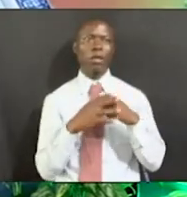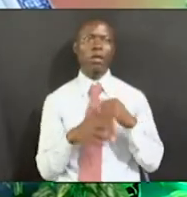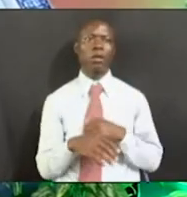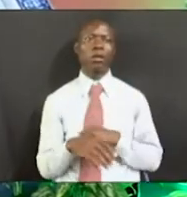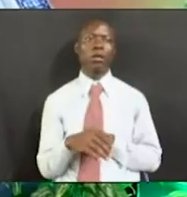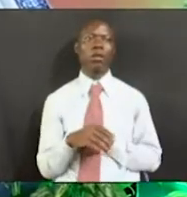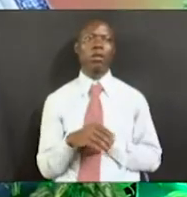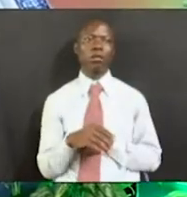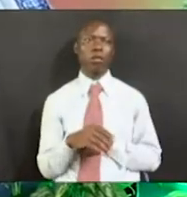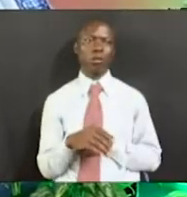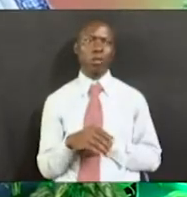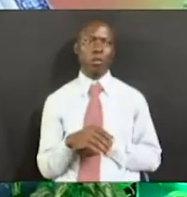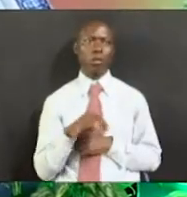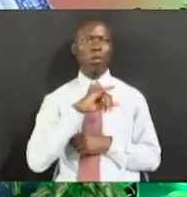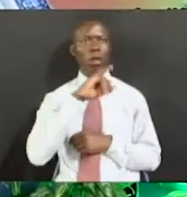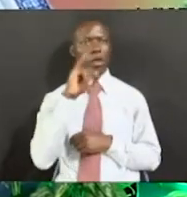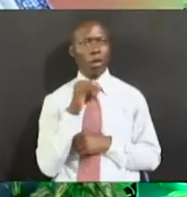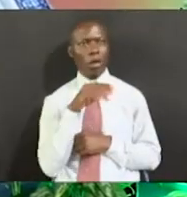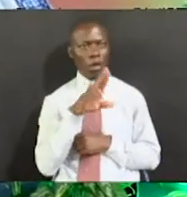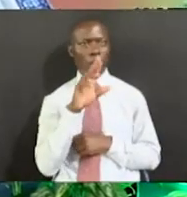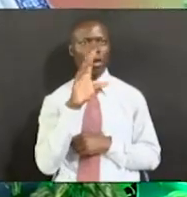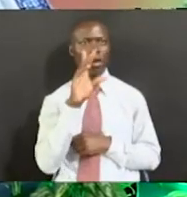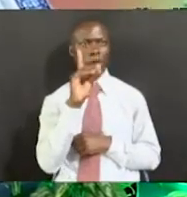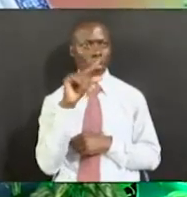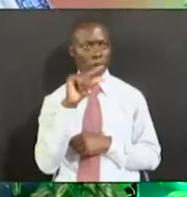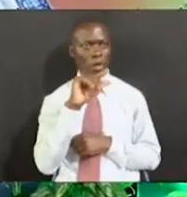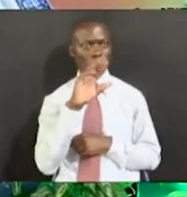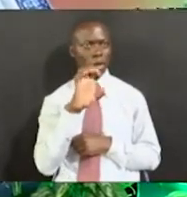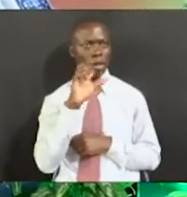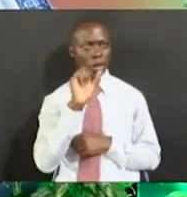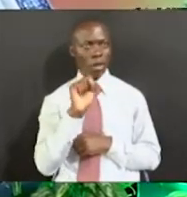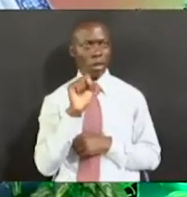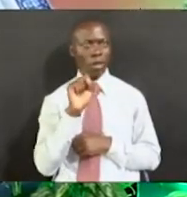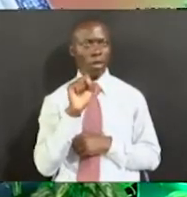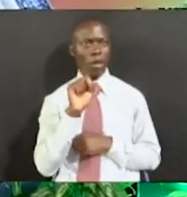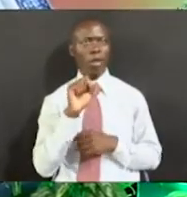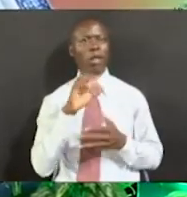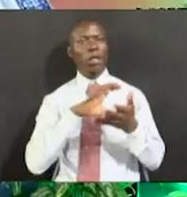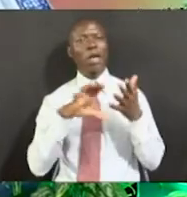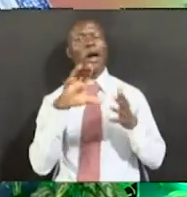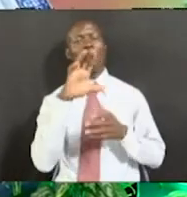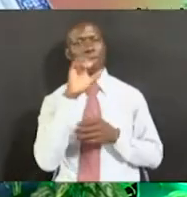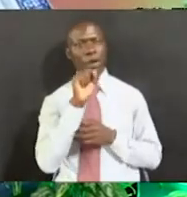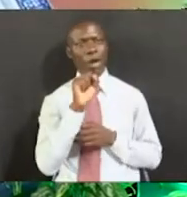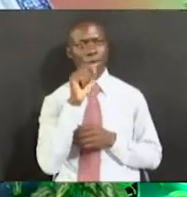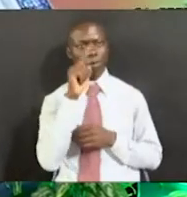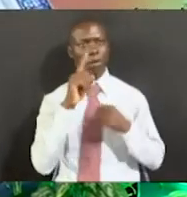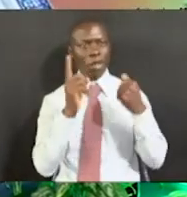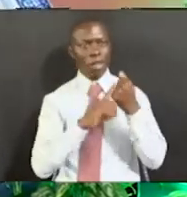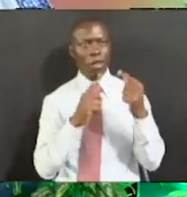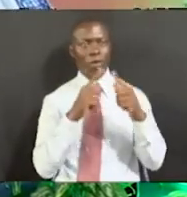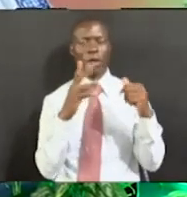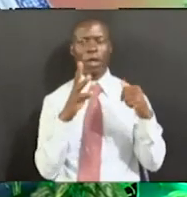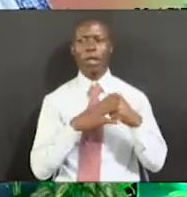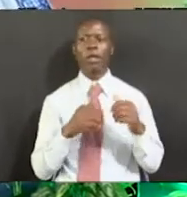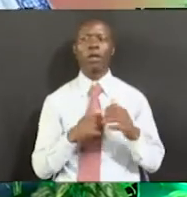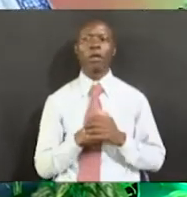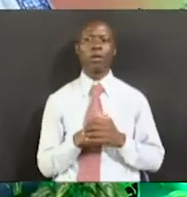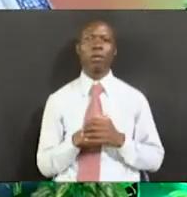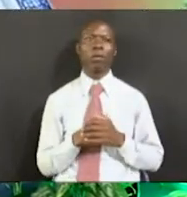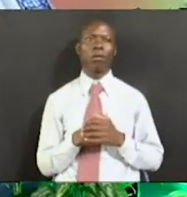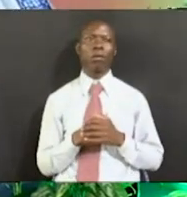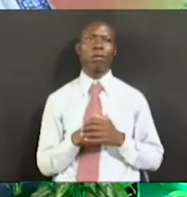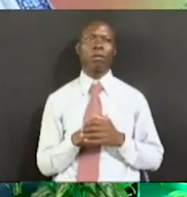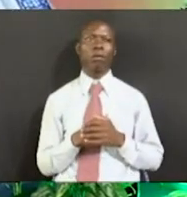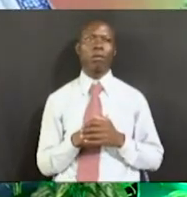today. The song of Deborah and Barak. But I want to pick a character that I want to talk about